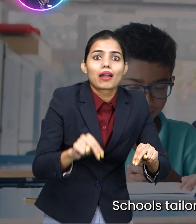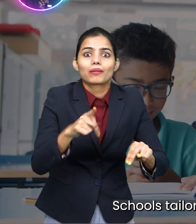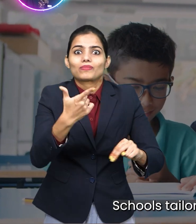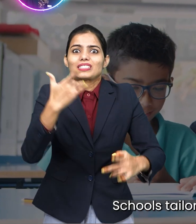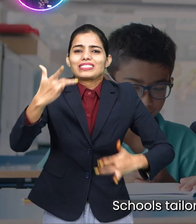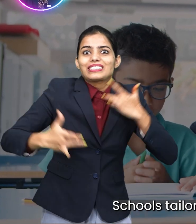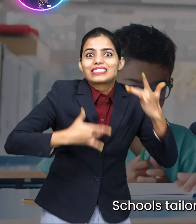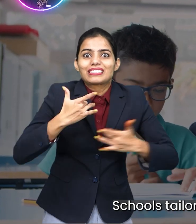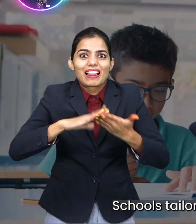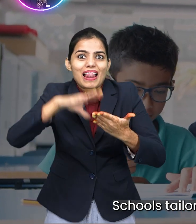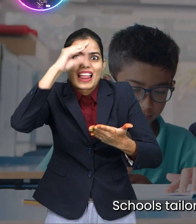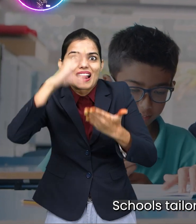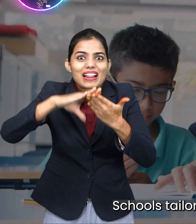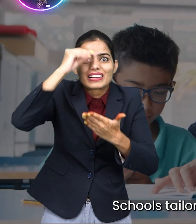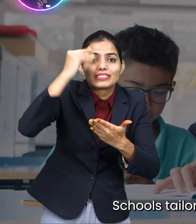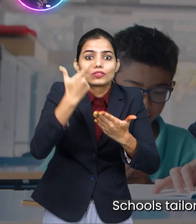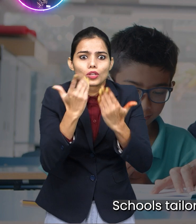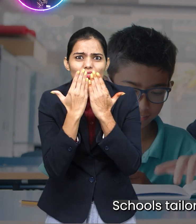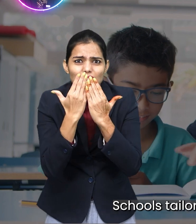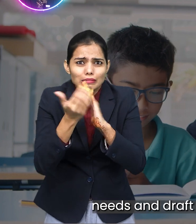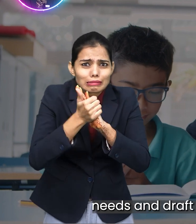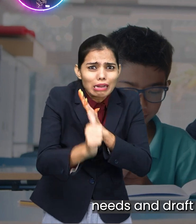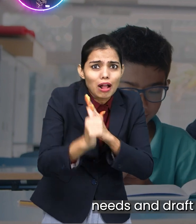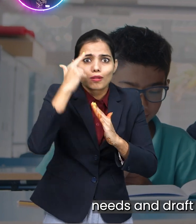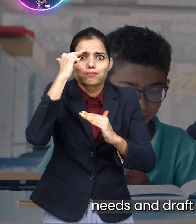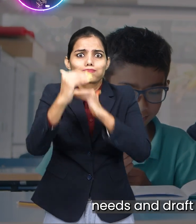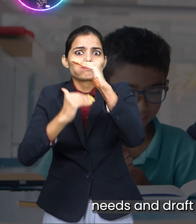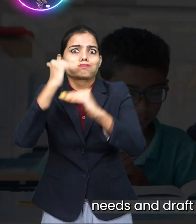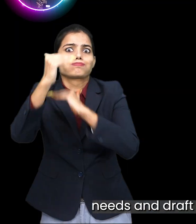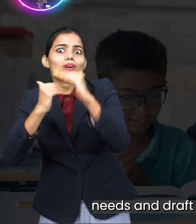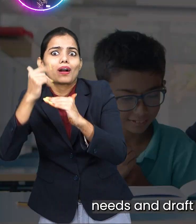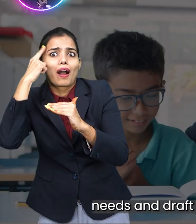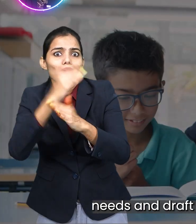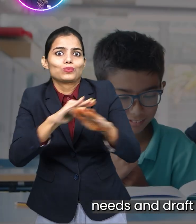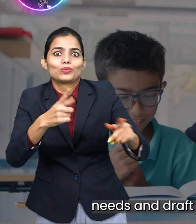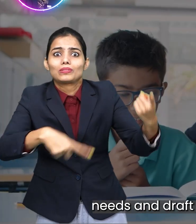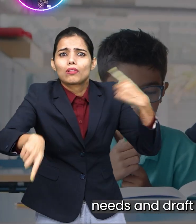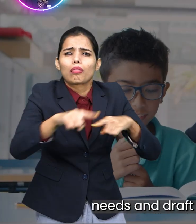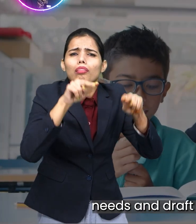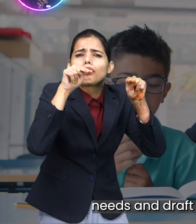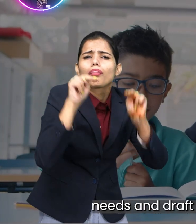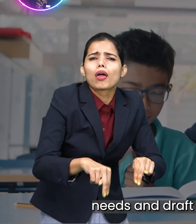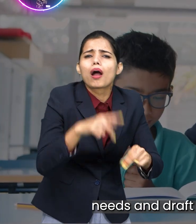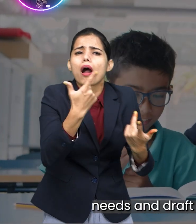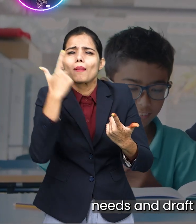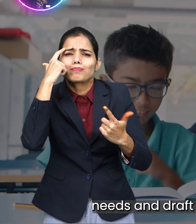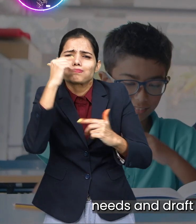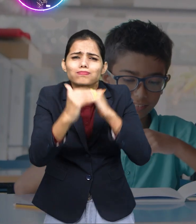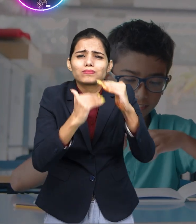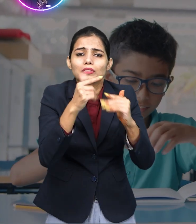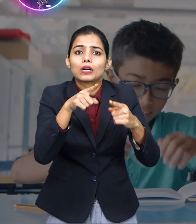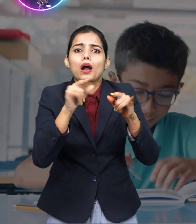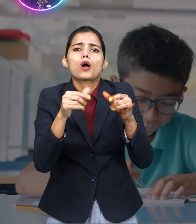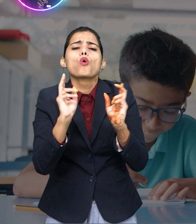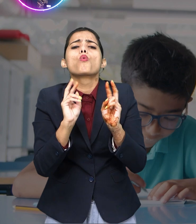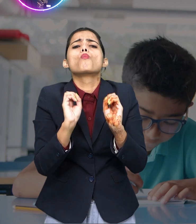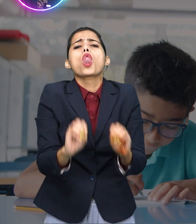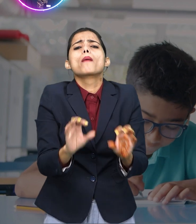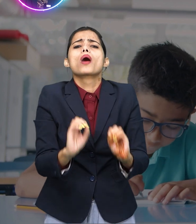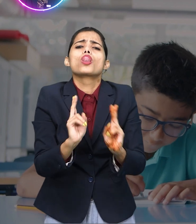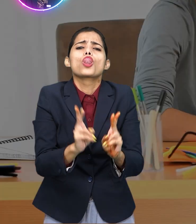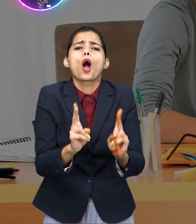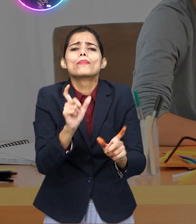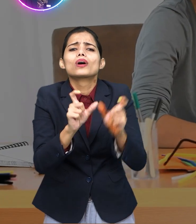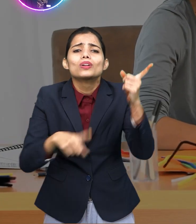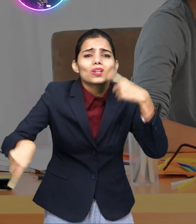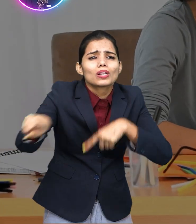Schools tailor their curriculum to each child's need and draft individualized education programs